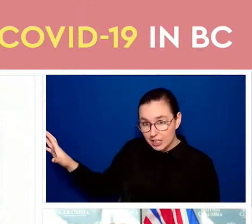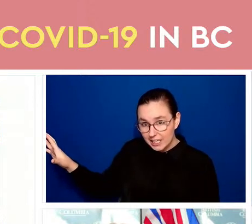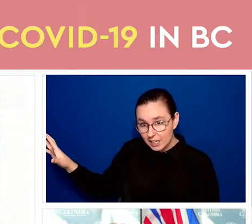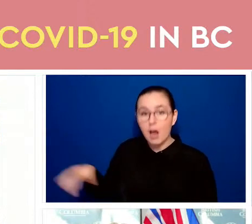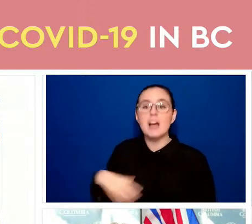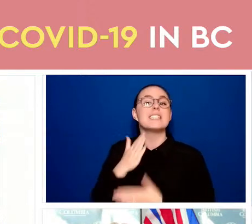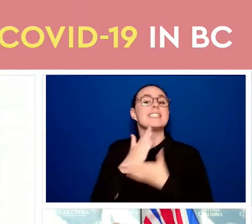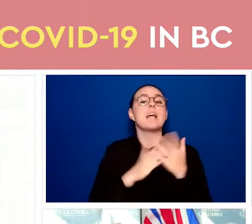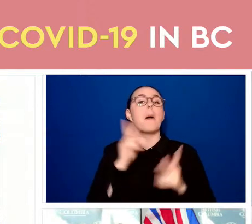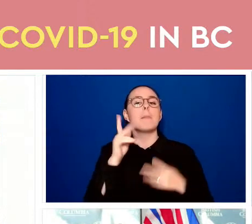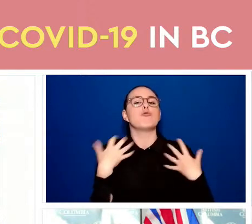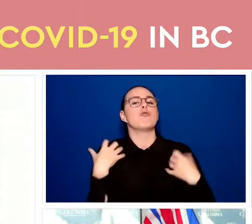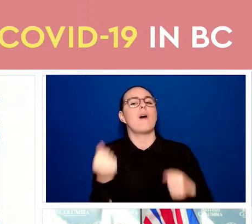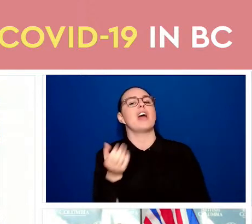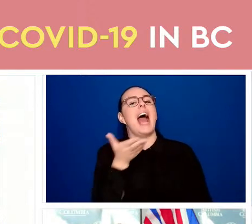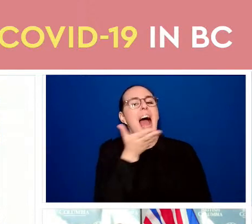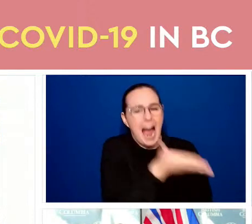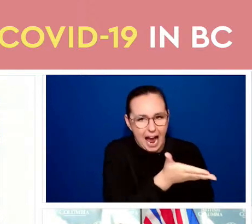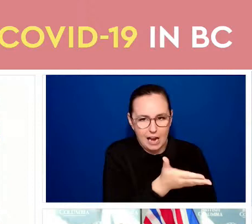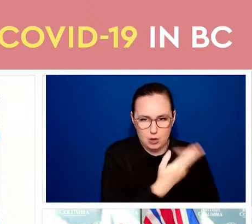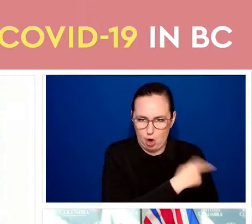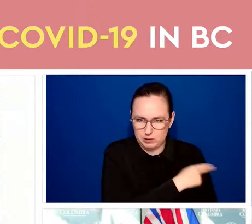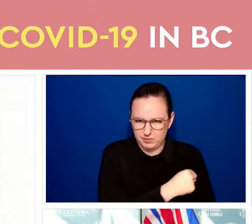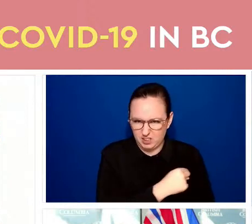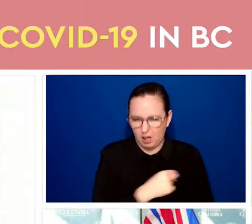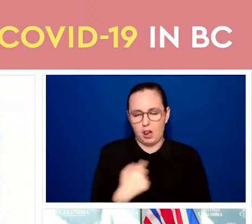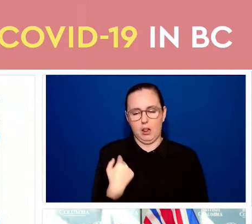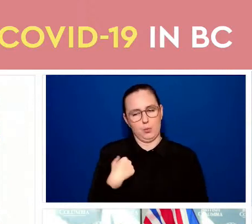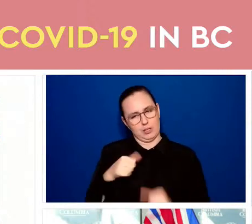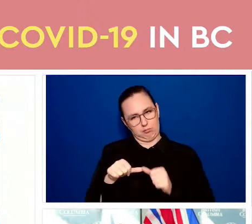And those are metrics that we'll be sharing with people.